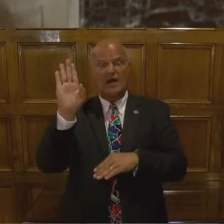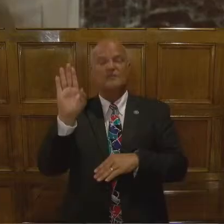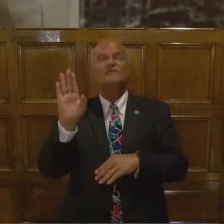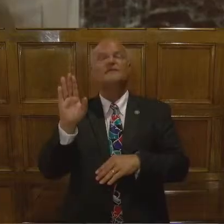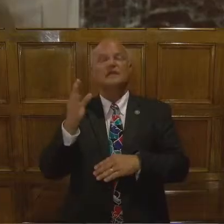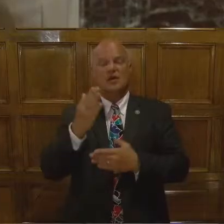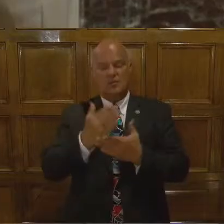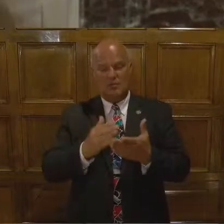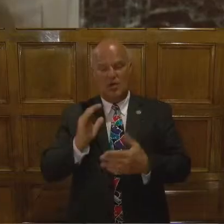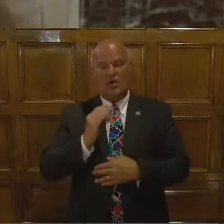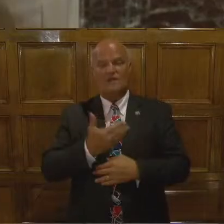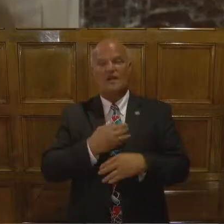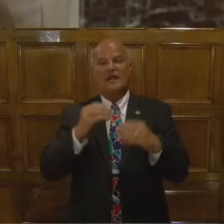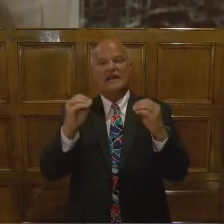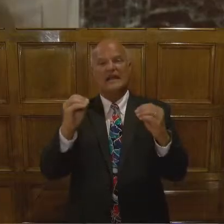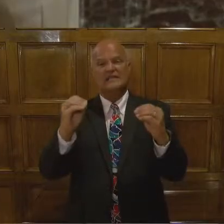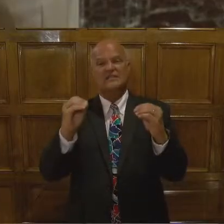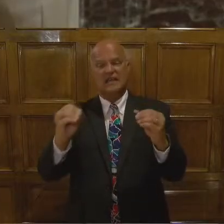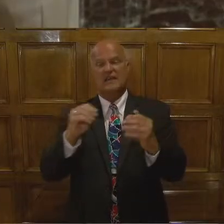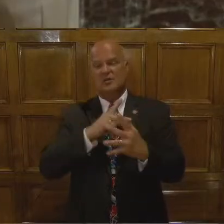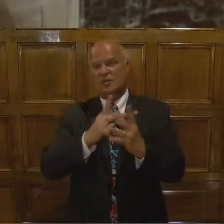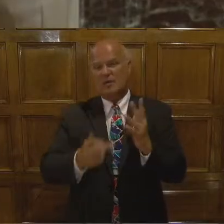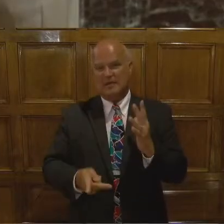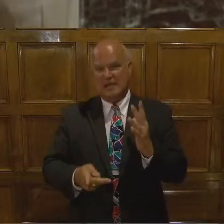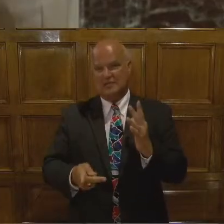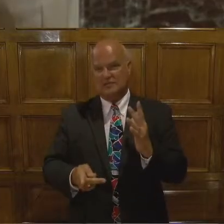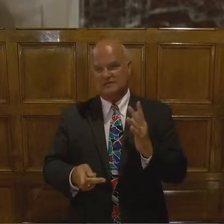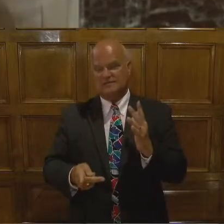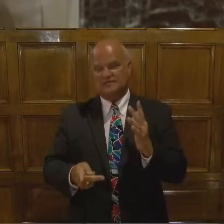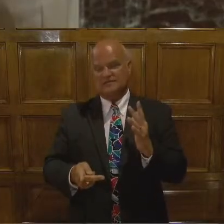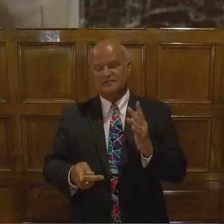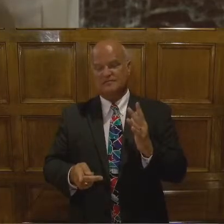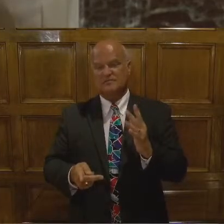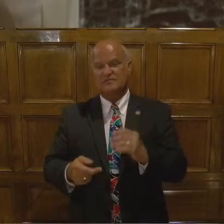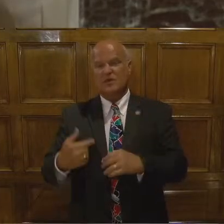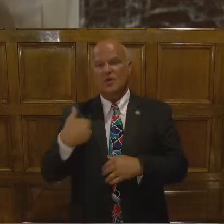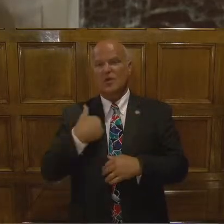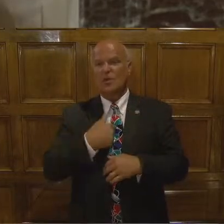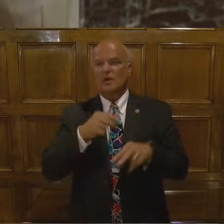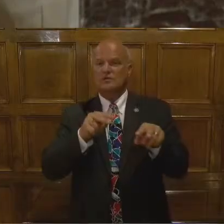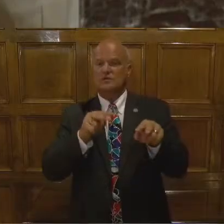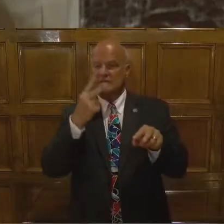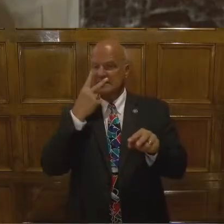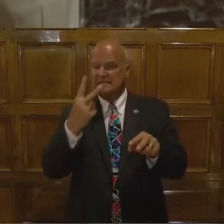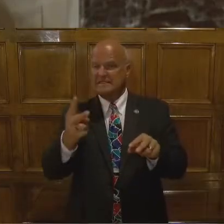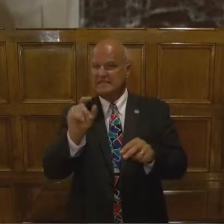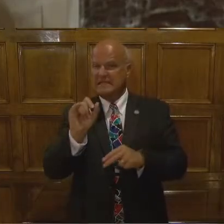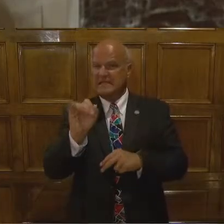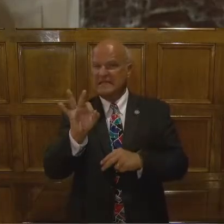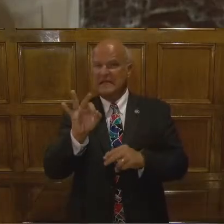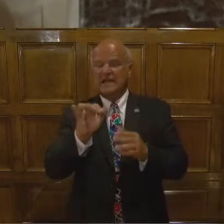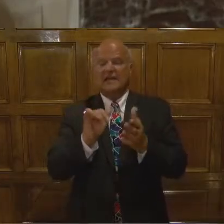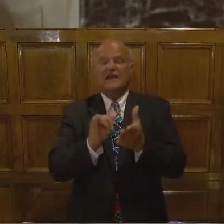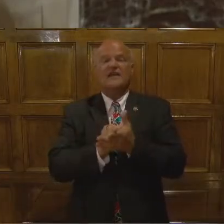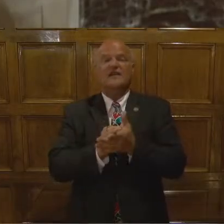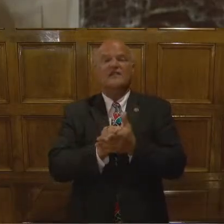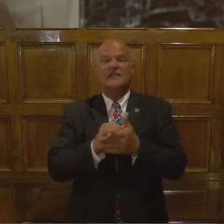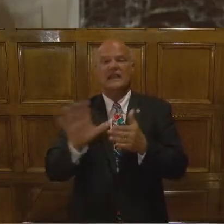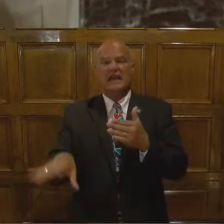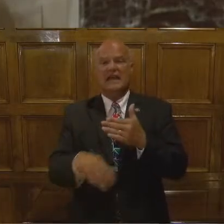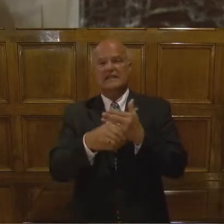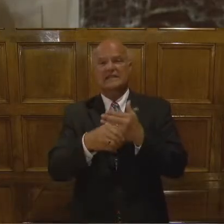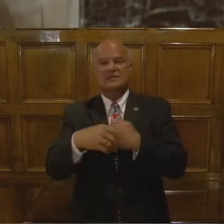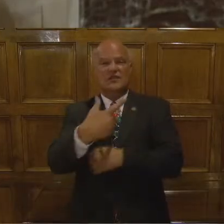of our educational population. We're looking to see if the